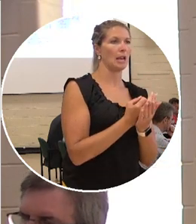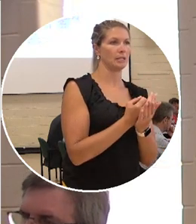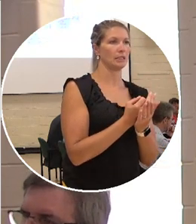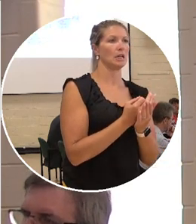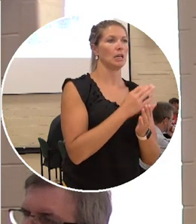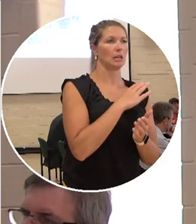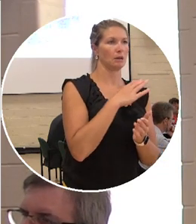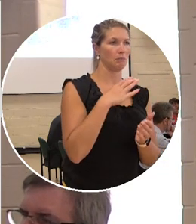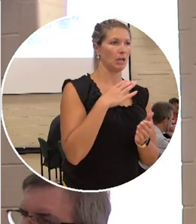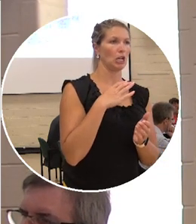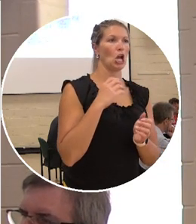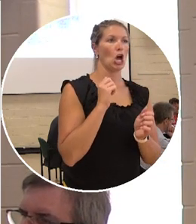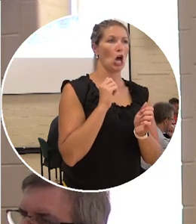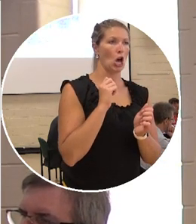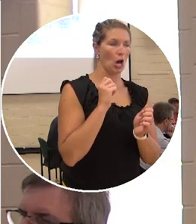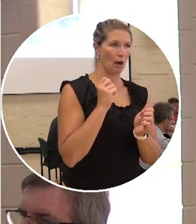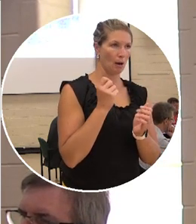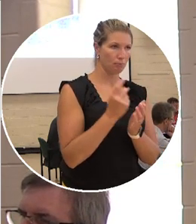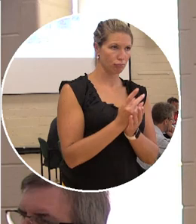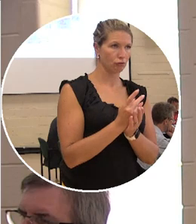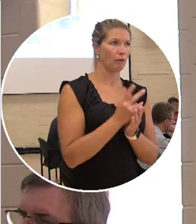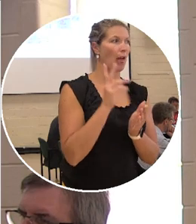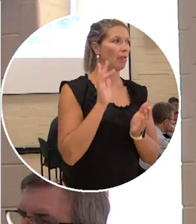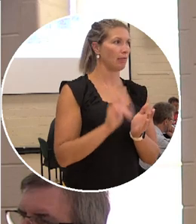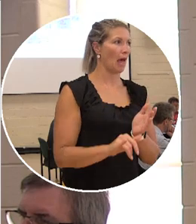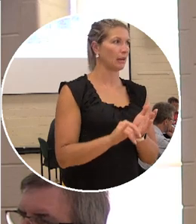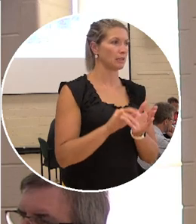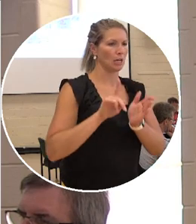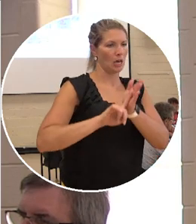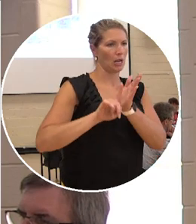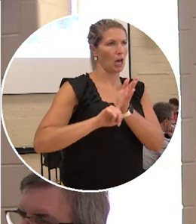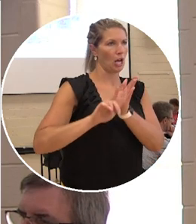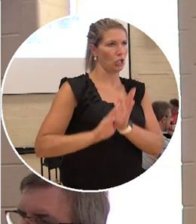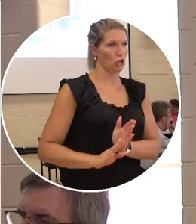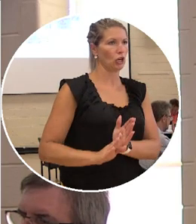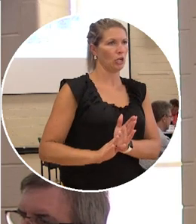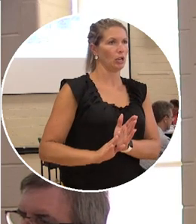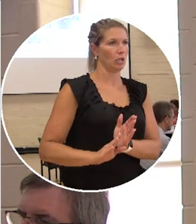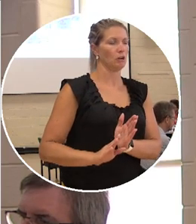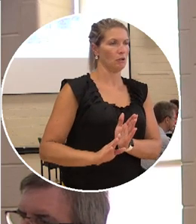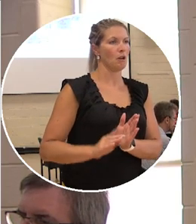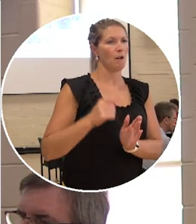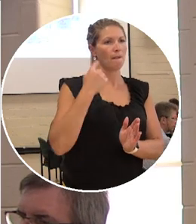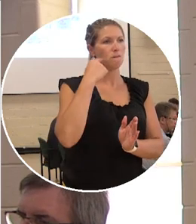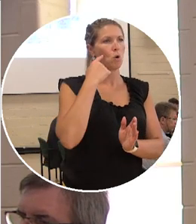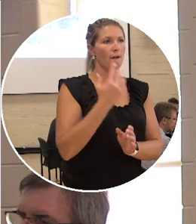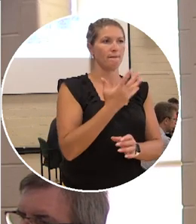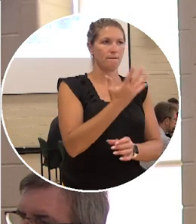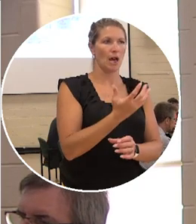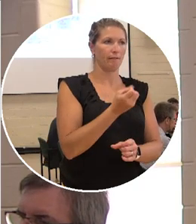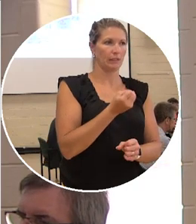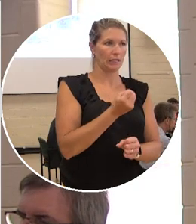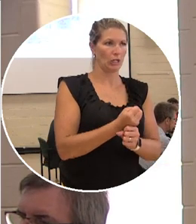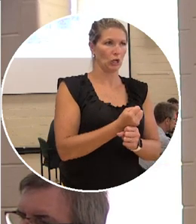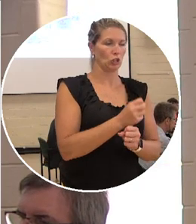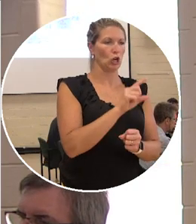board approval of the appointment of Ernst & Young as the external auditor for the five-year period from